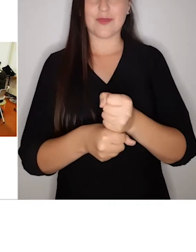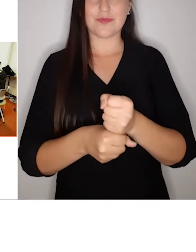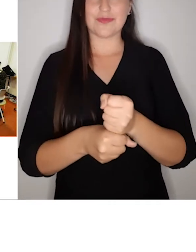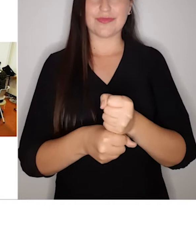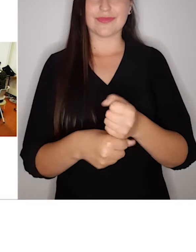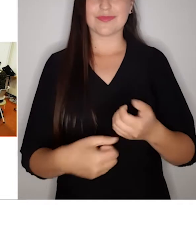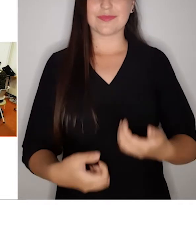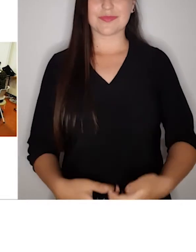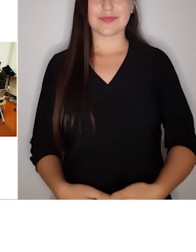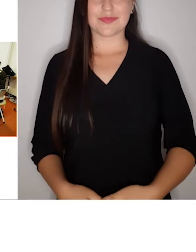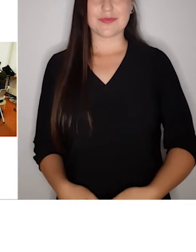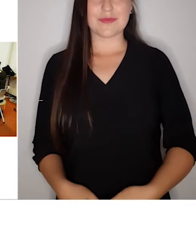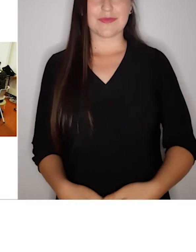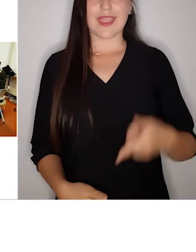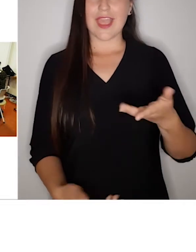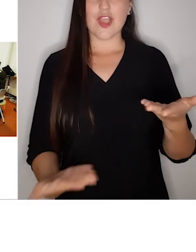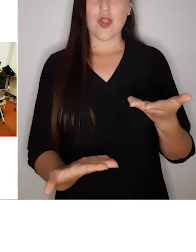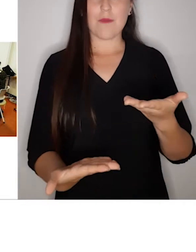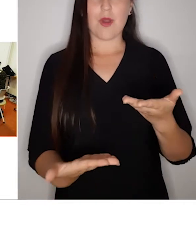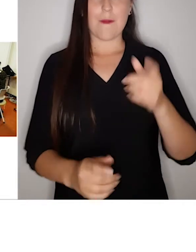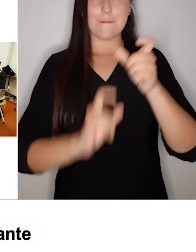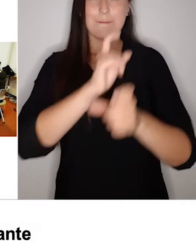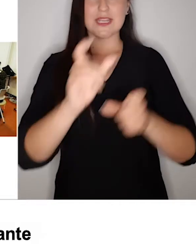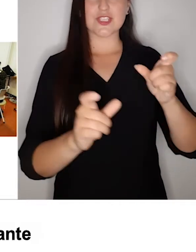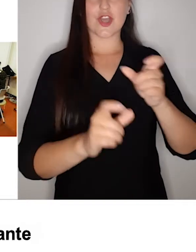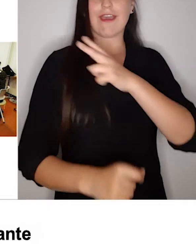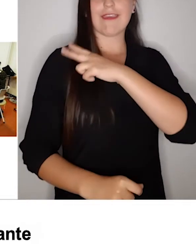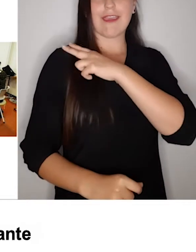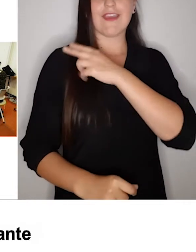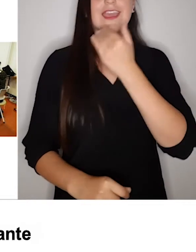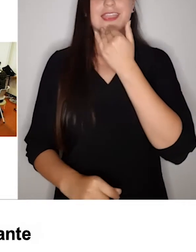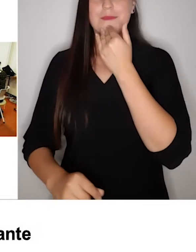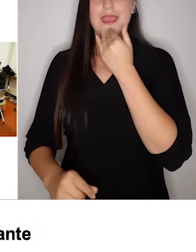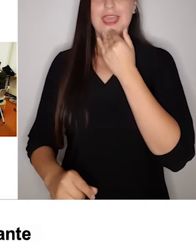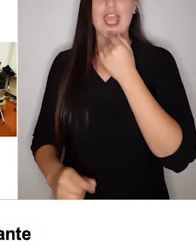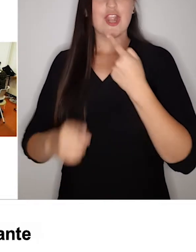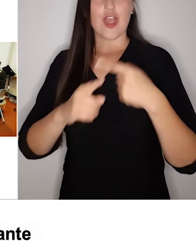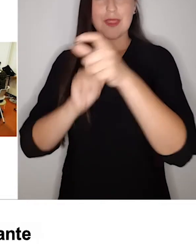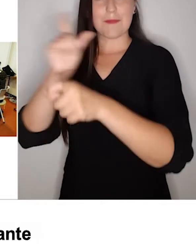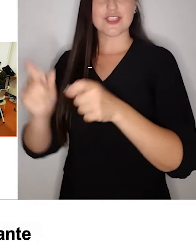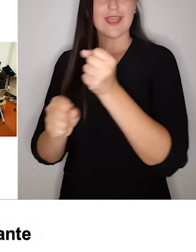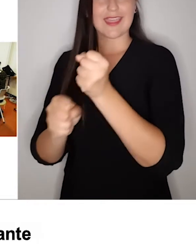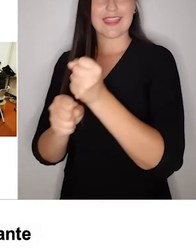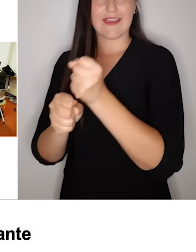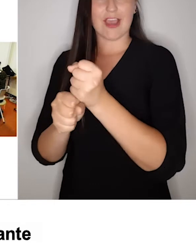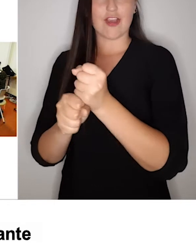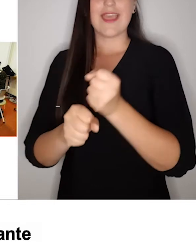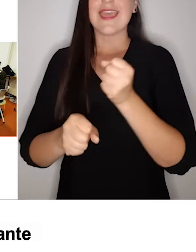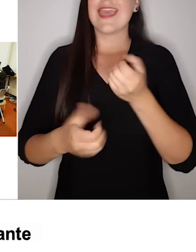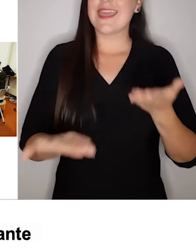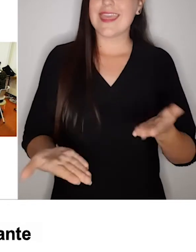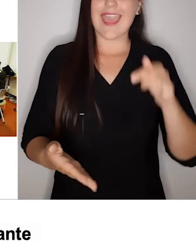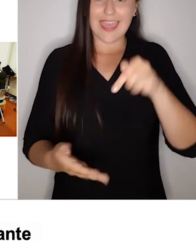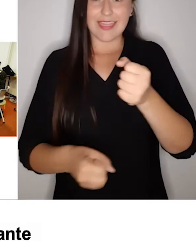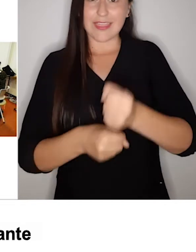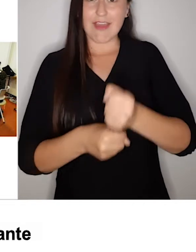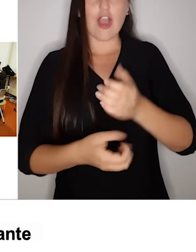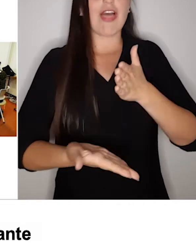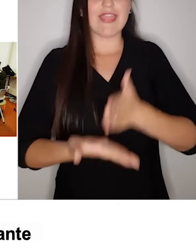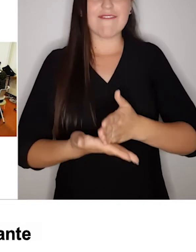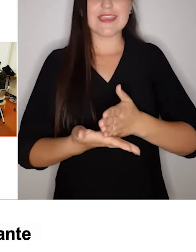ownership of this work, both in the management and among all the employees, is